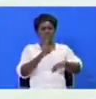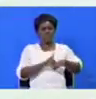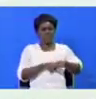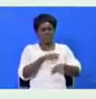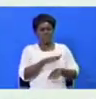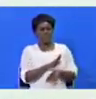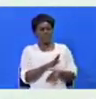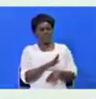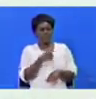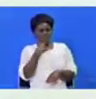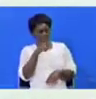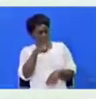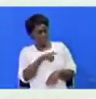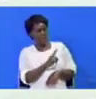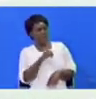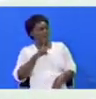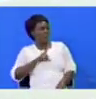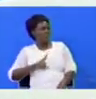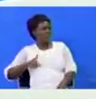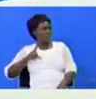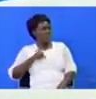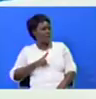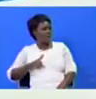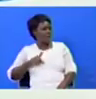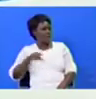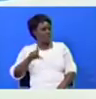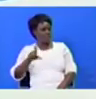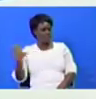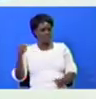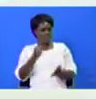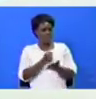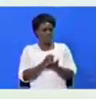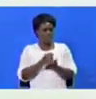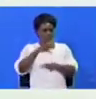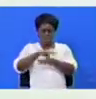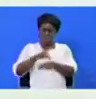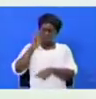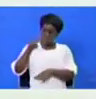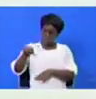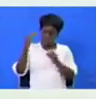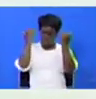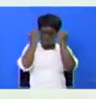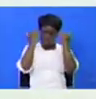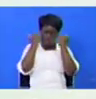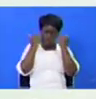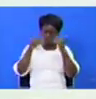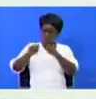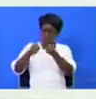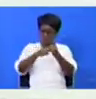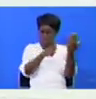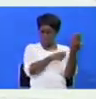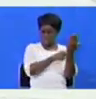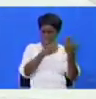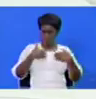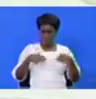have. And I'm telling him he's very lucky because he's now hired by NASA. See you in court. If you go on besmirching people's names,